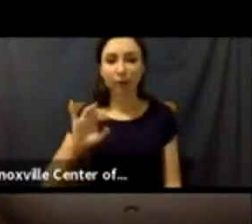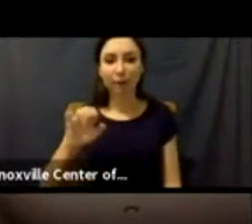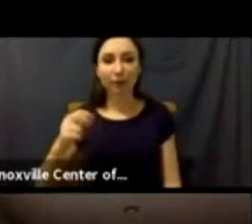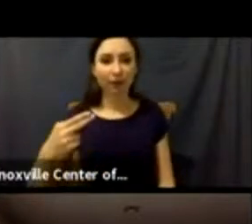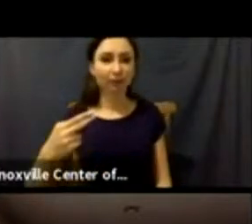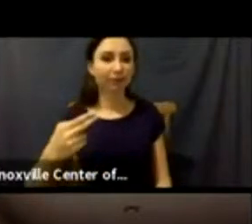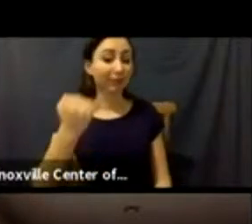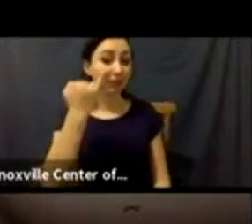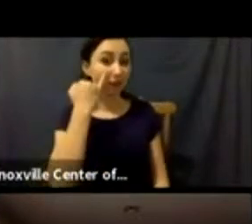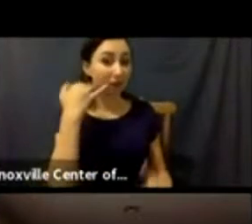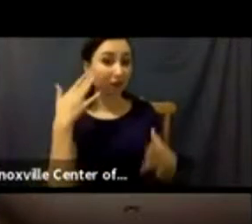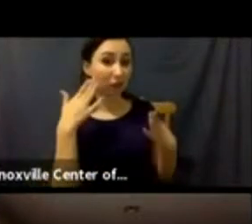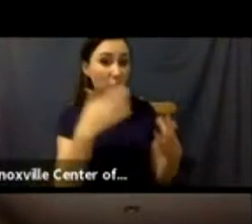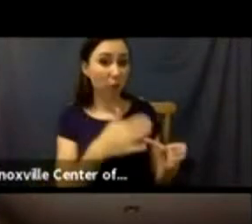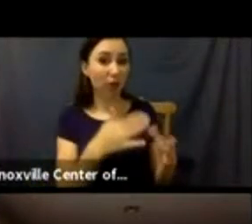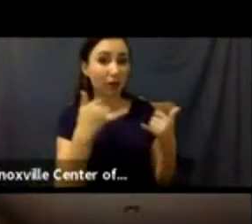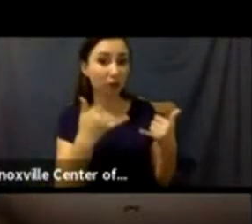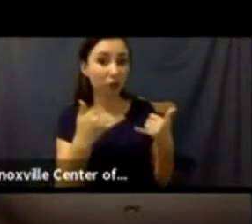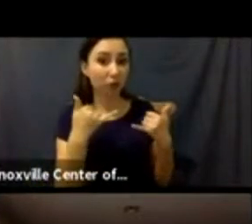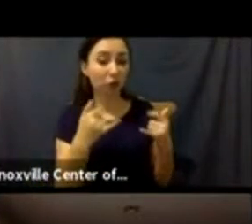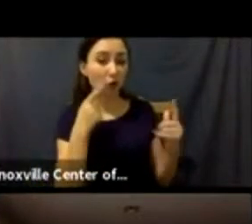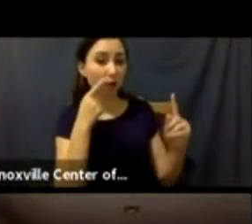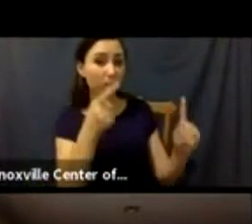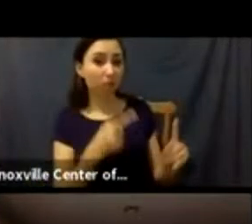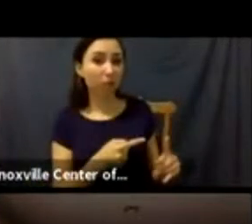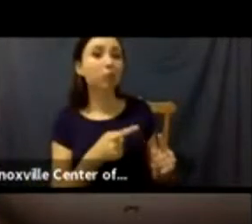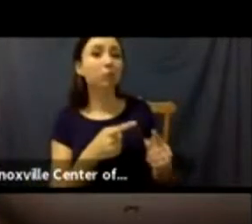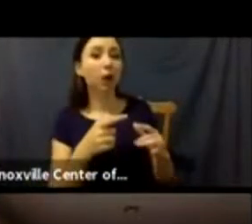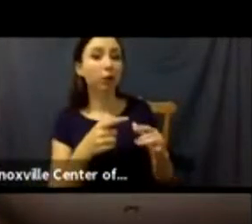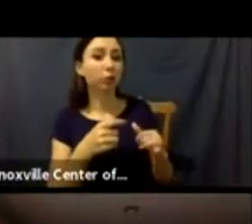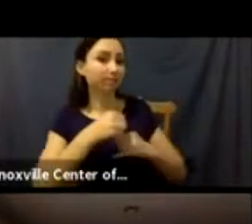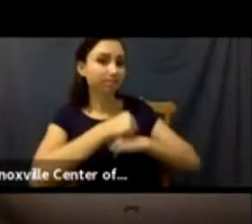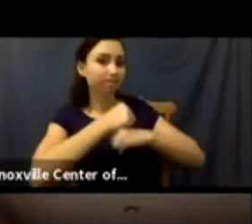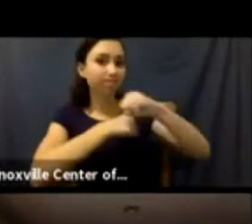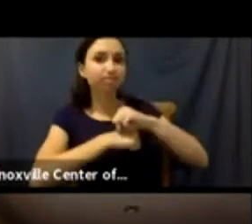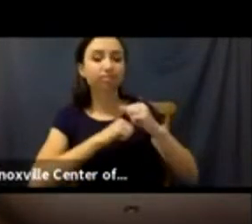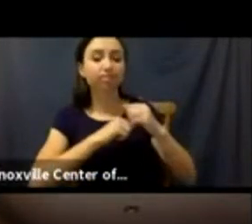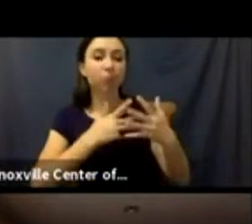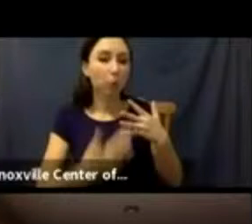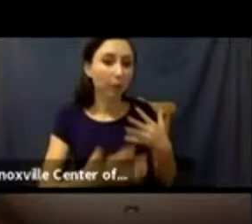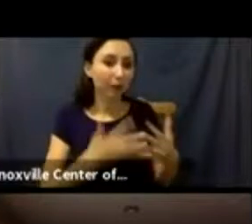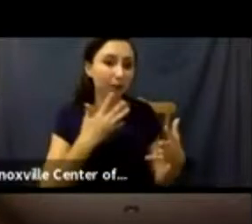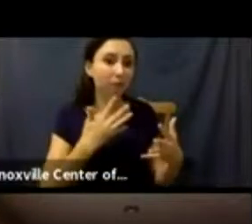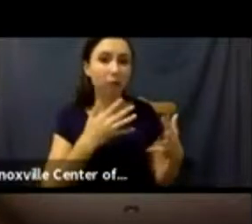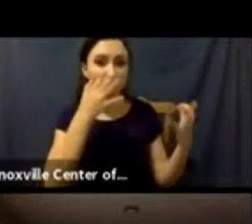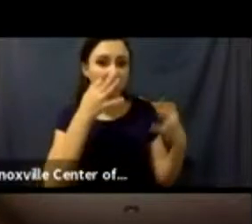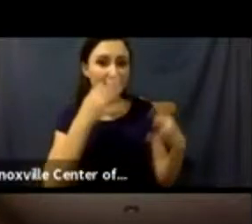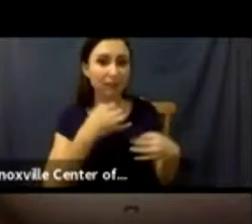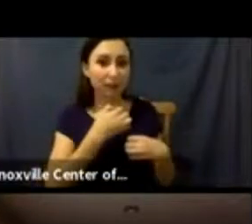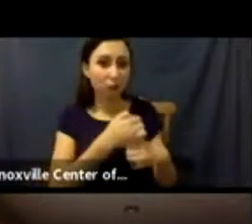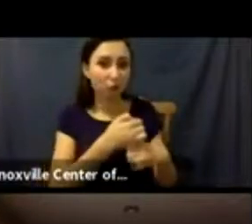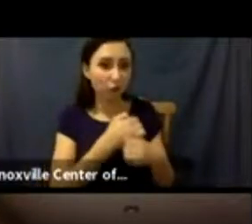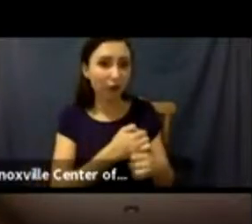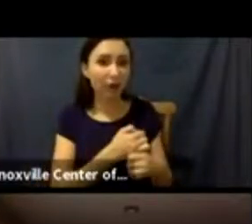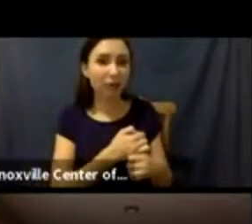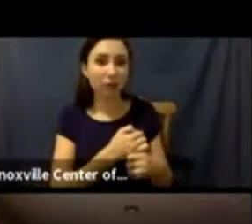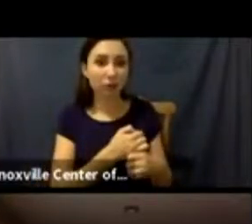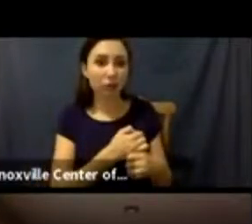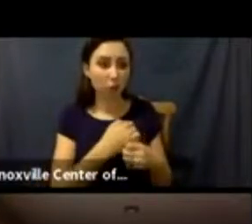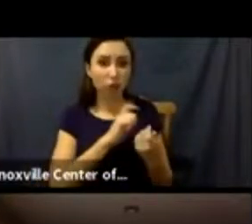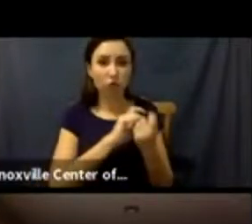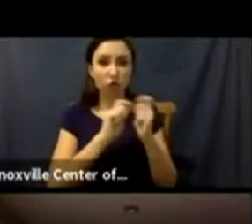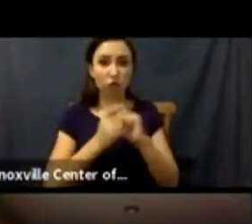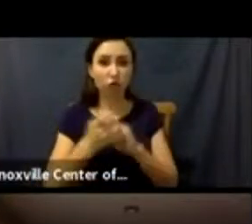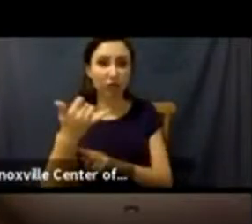way, either in the current benchmark structure and whatever we create to further stratify yellow, we would very much like that